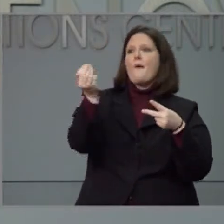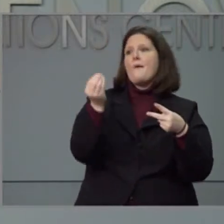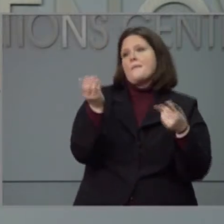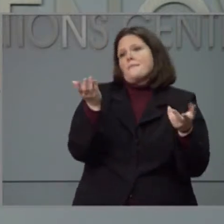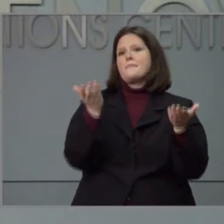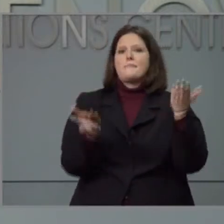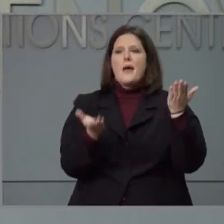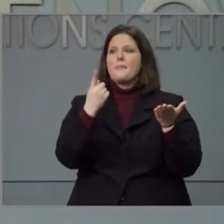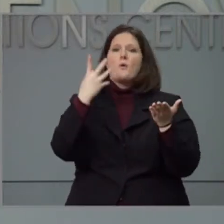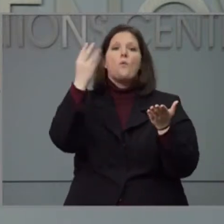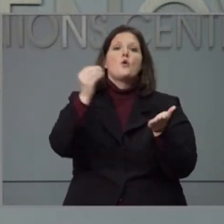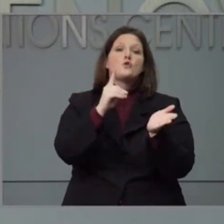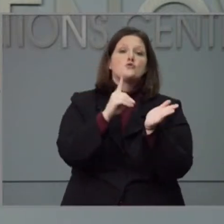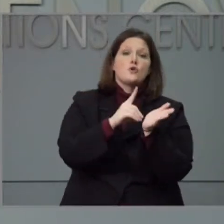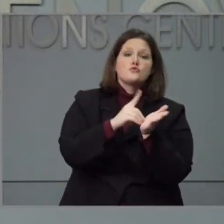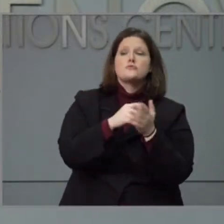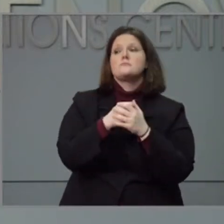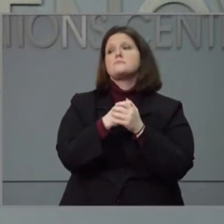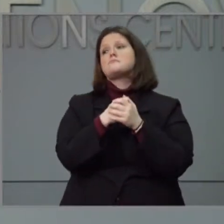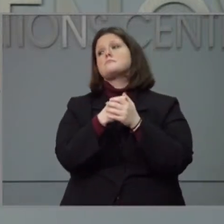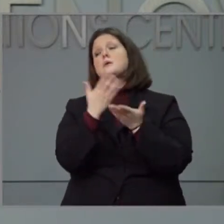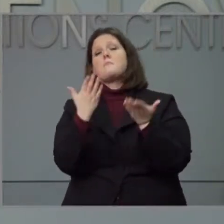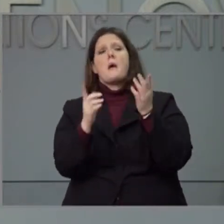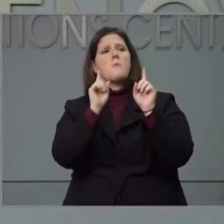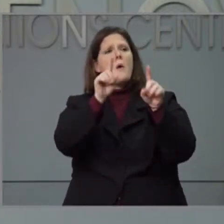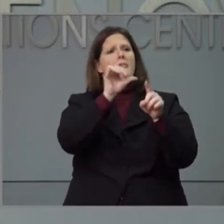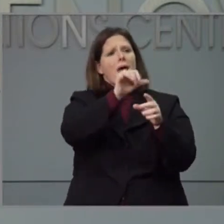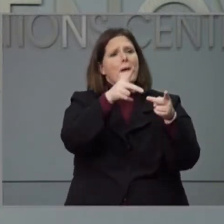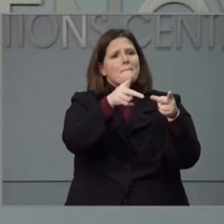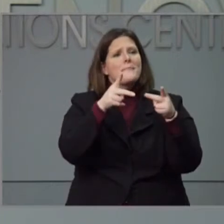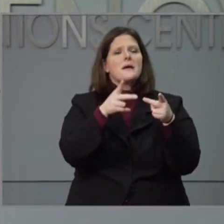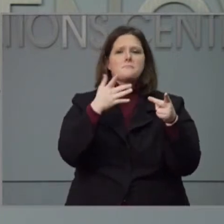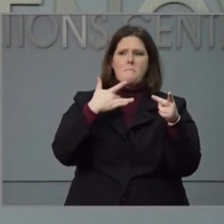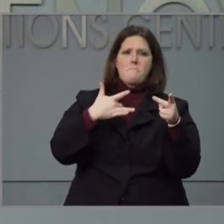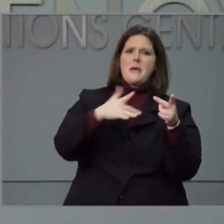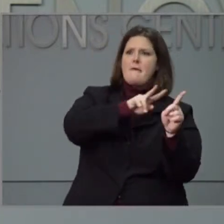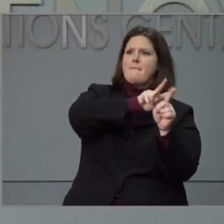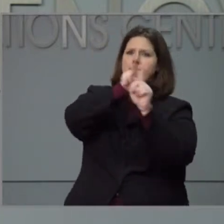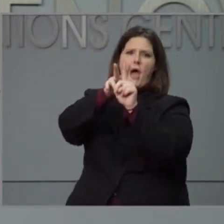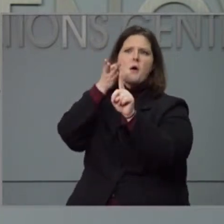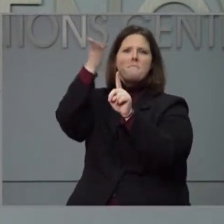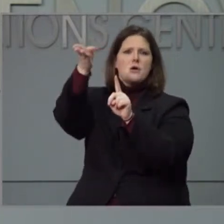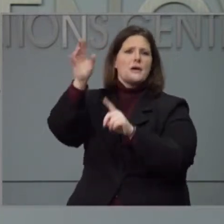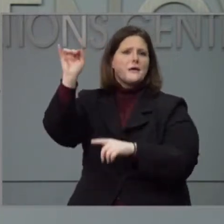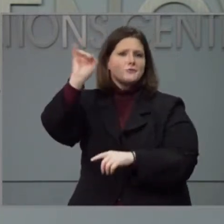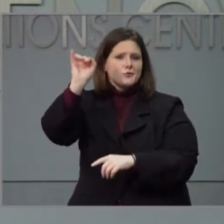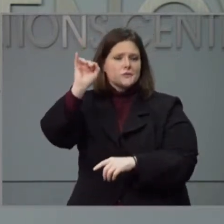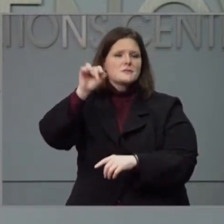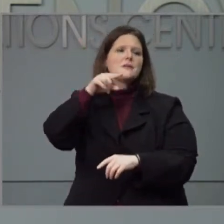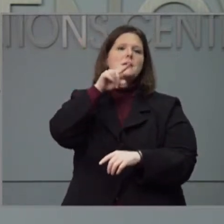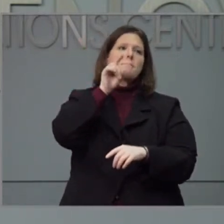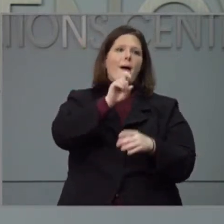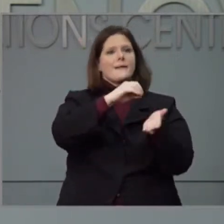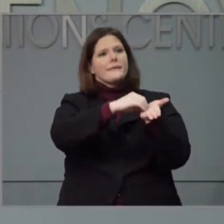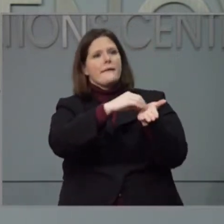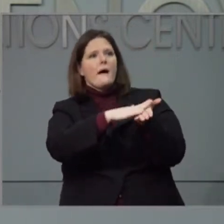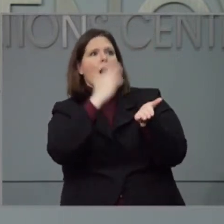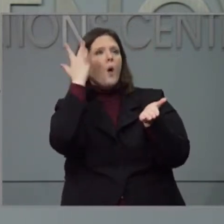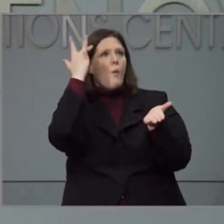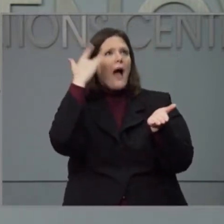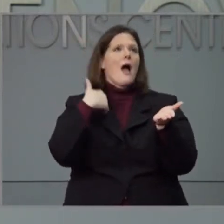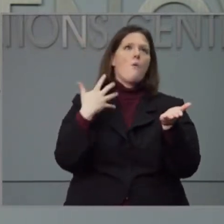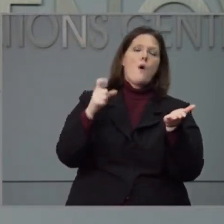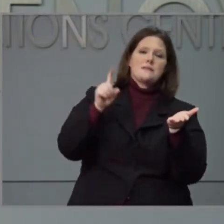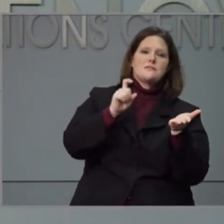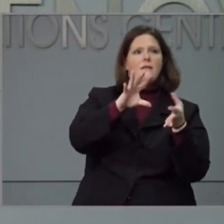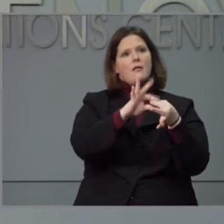their doctor or going to a place that would typically bill their insurance, where they need to indicate why they might want to be getting a test.